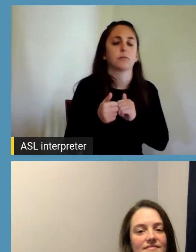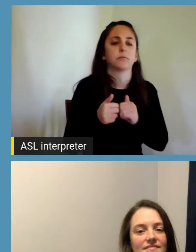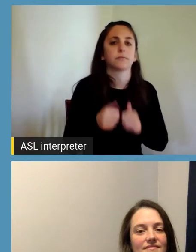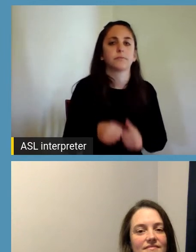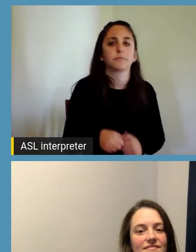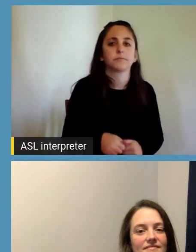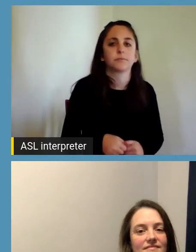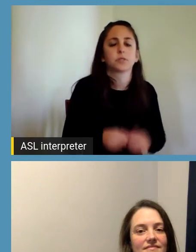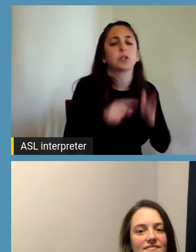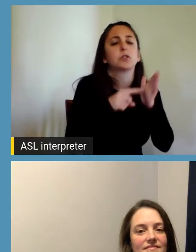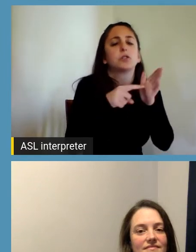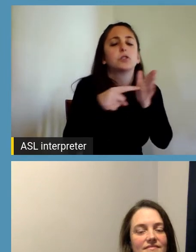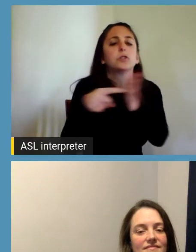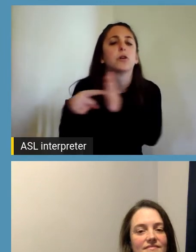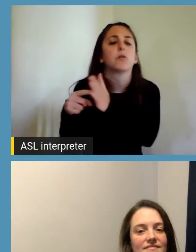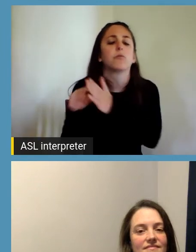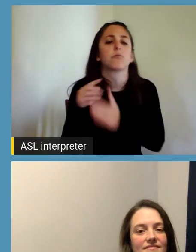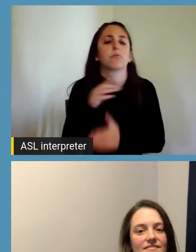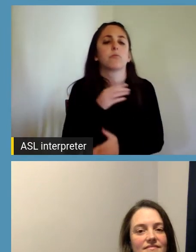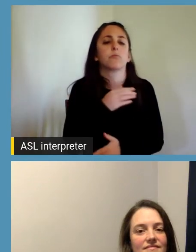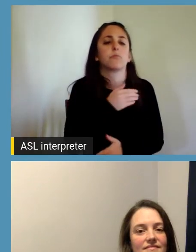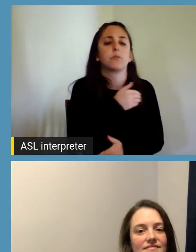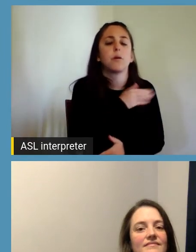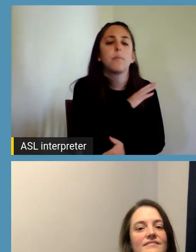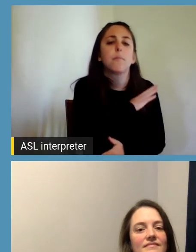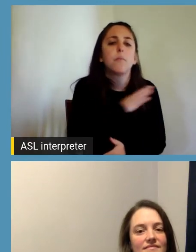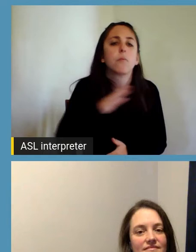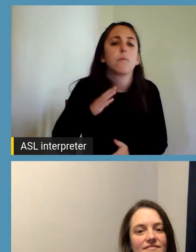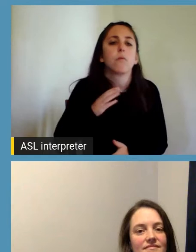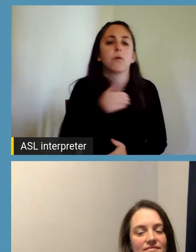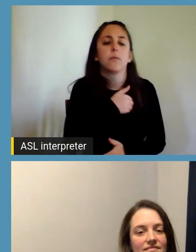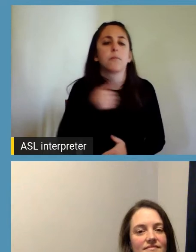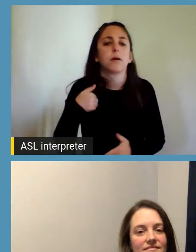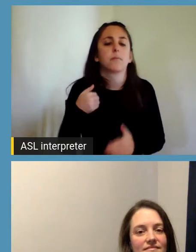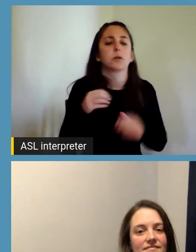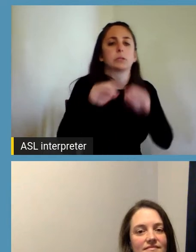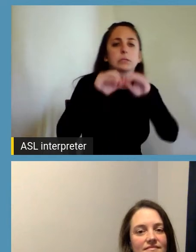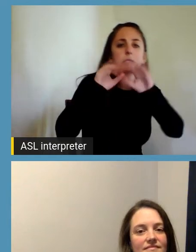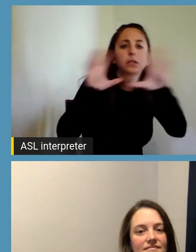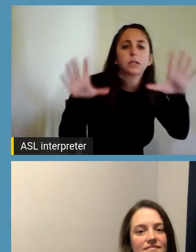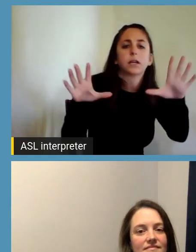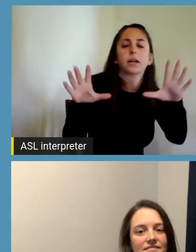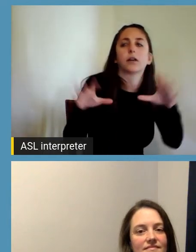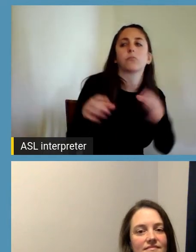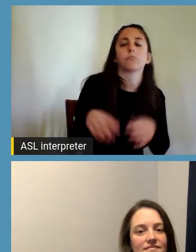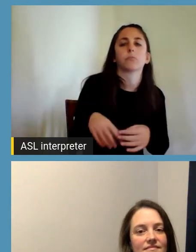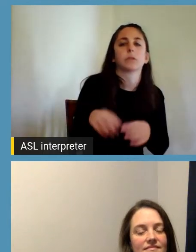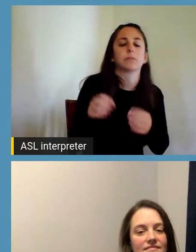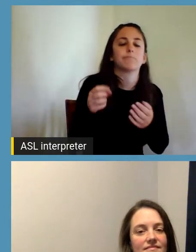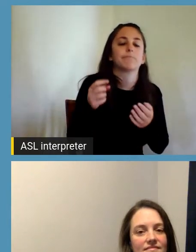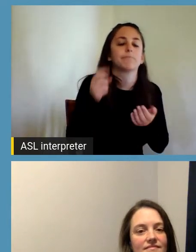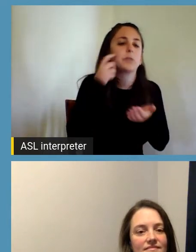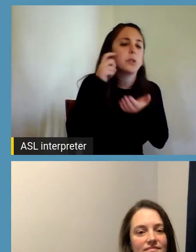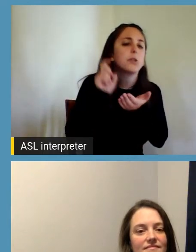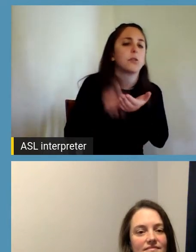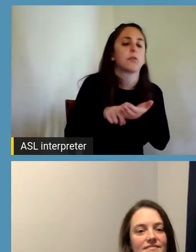the board in a very digestible way, but recognizing how important it is in the process?